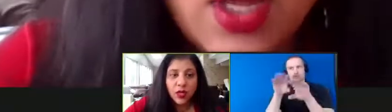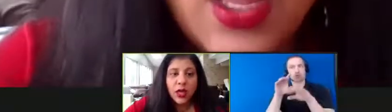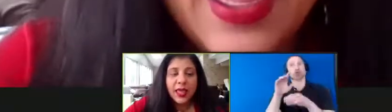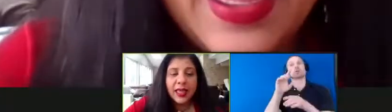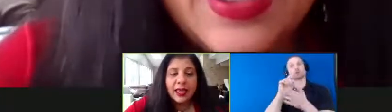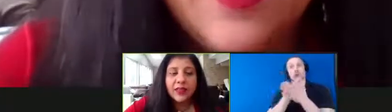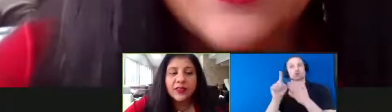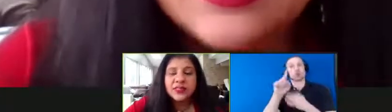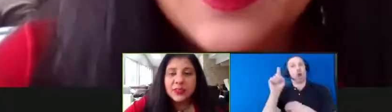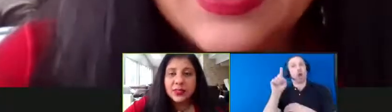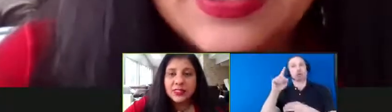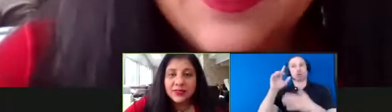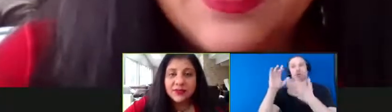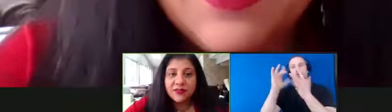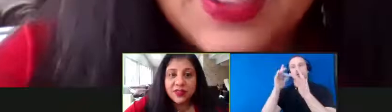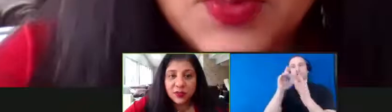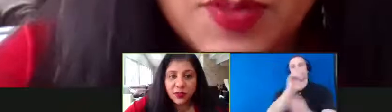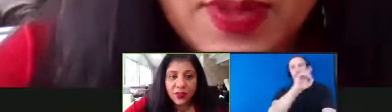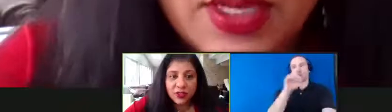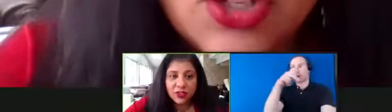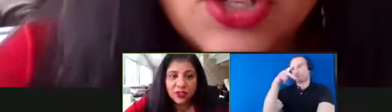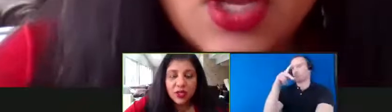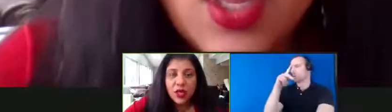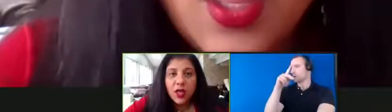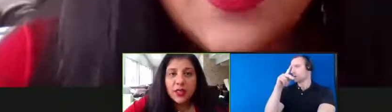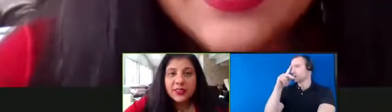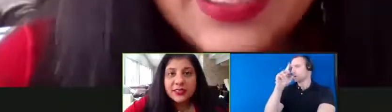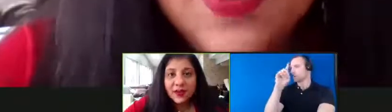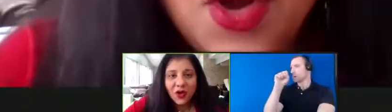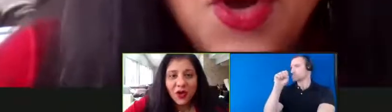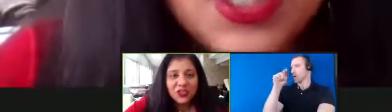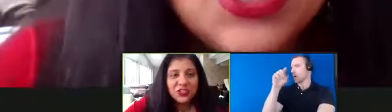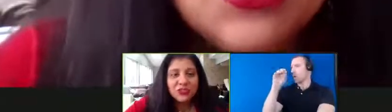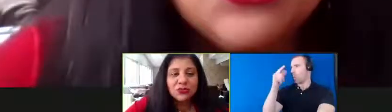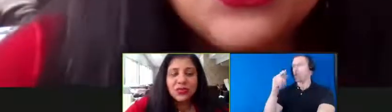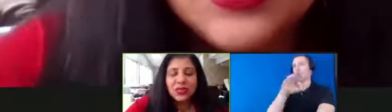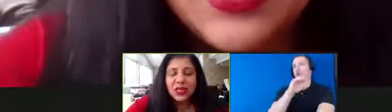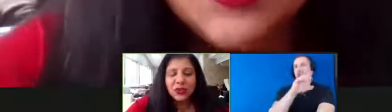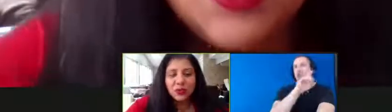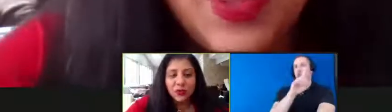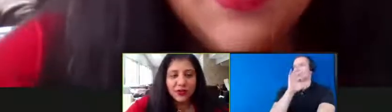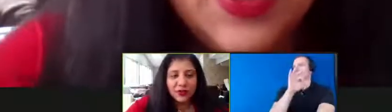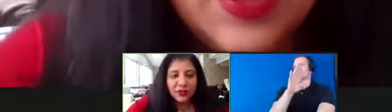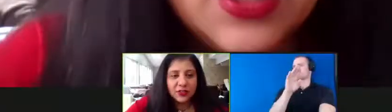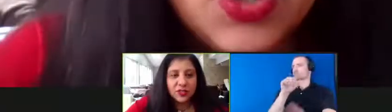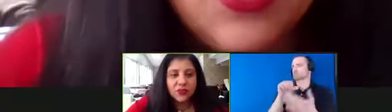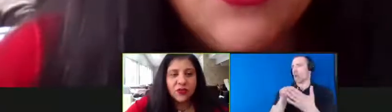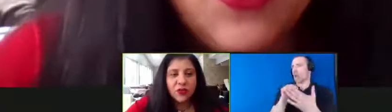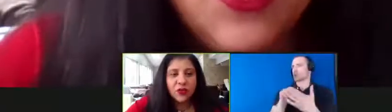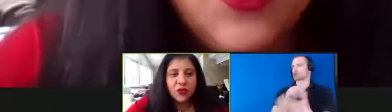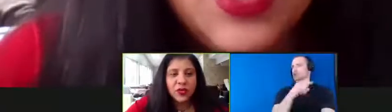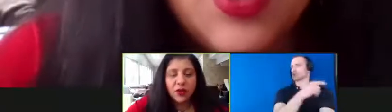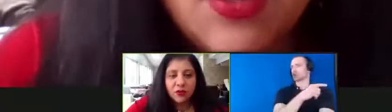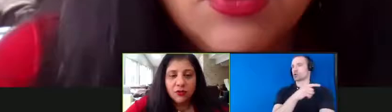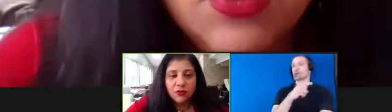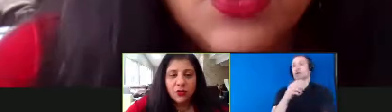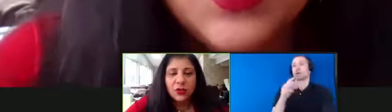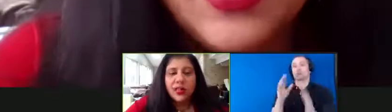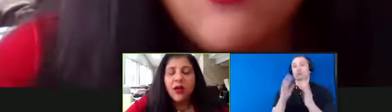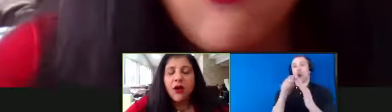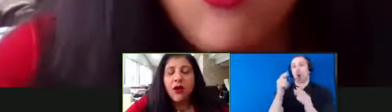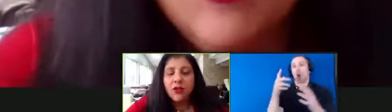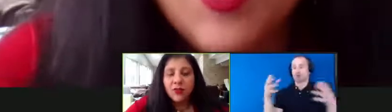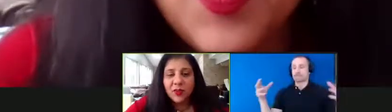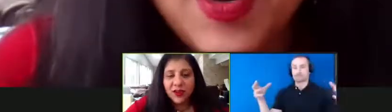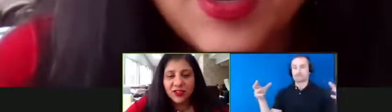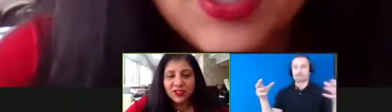detroitpbs.org and on the DPTV Facebook page. This town hall is truly a group effort. So before we go, we would